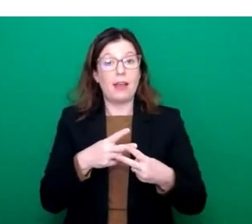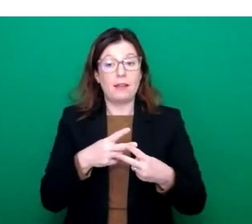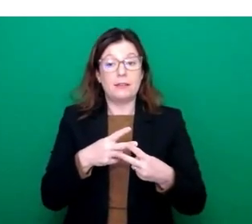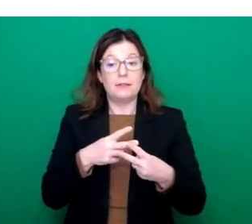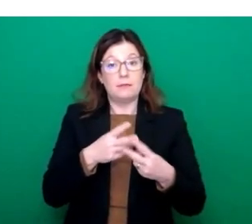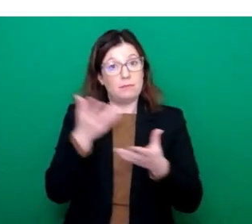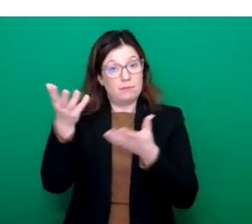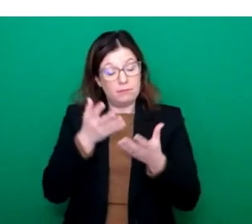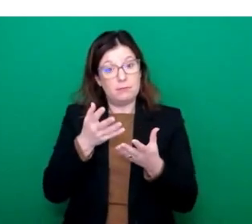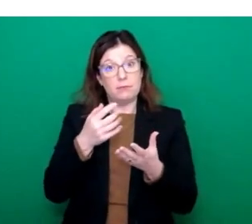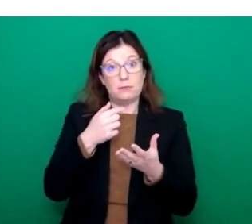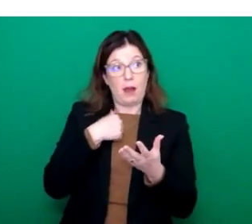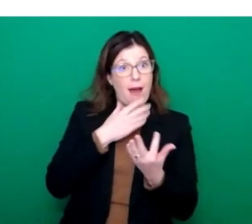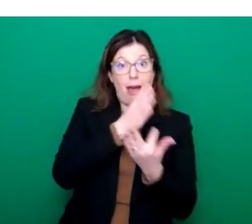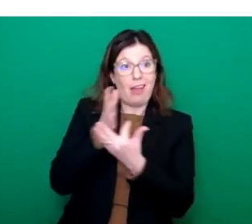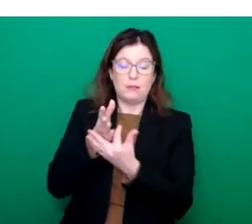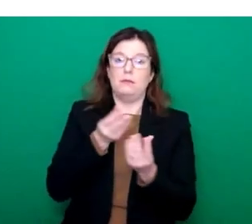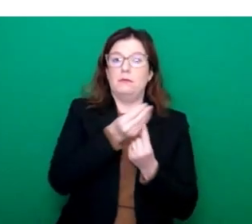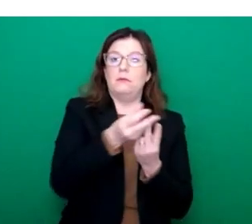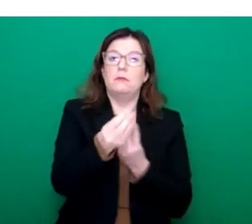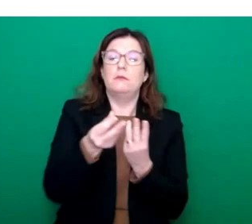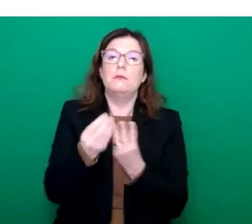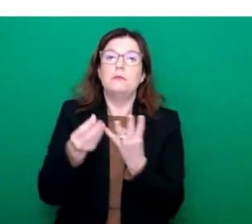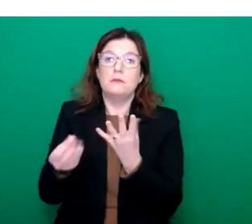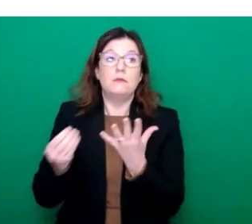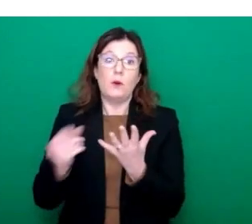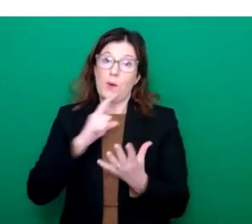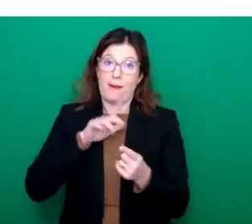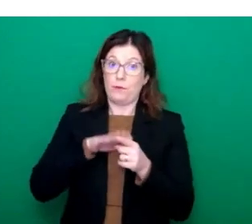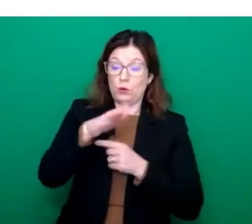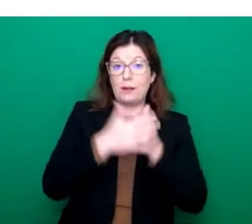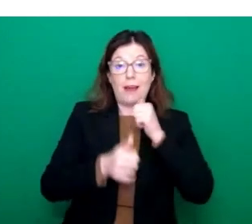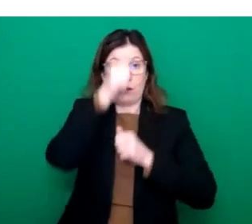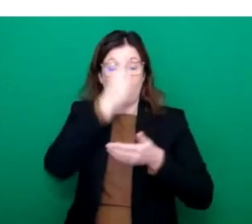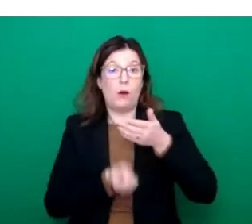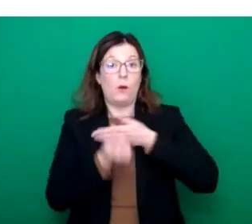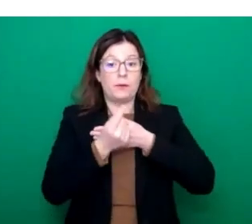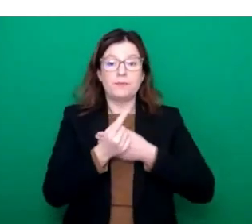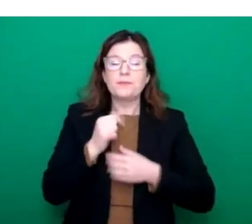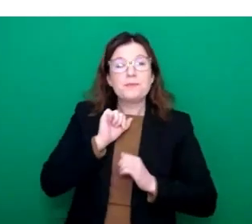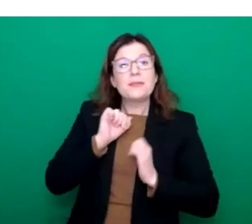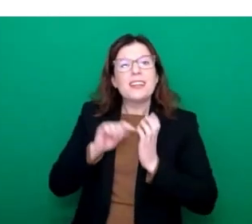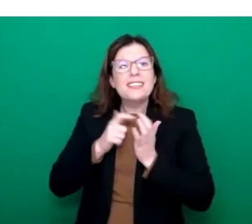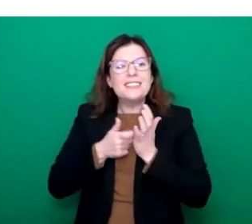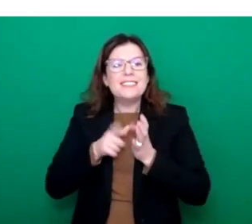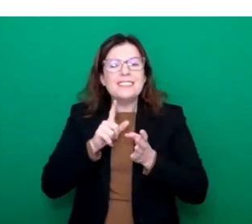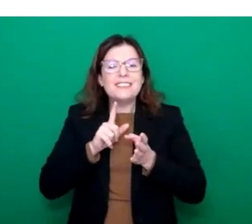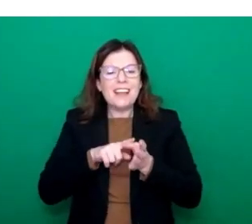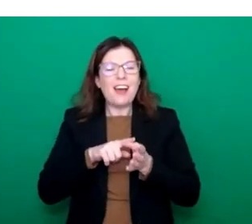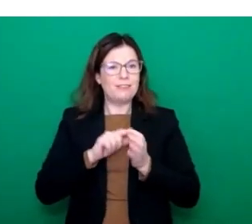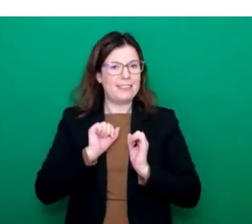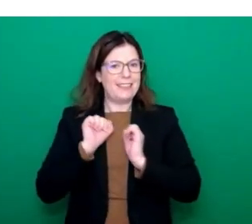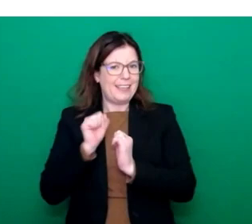provisions that I use to be able to help me in the future. But I'm sure that Terry's got. Yeah, I mean, I think there's kind